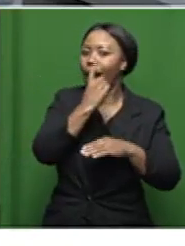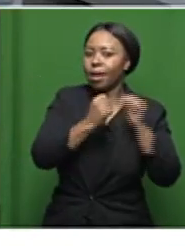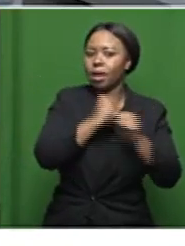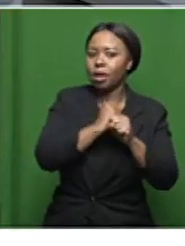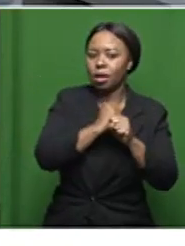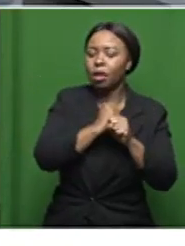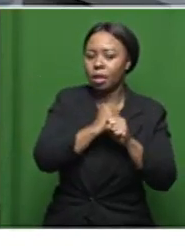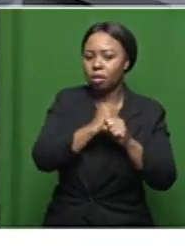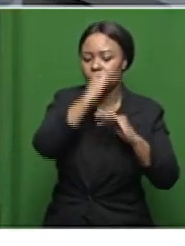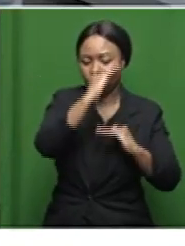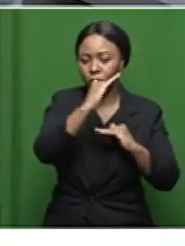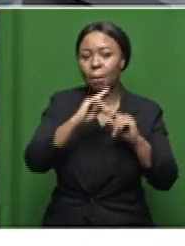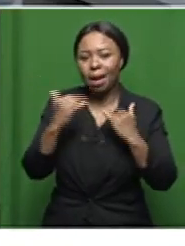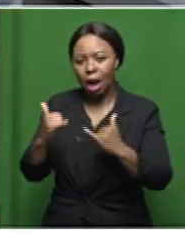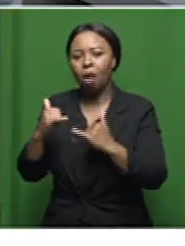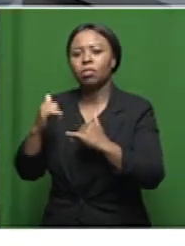no